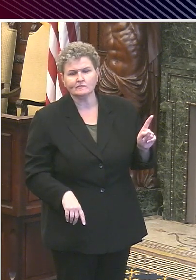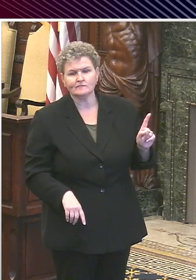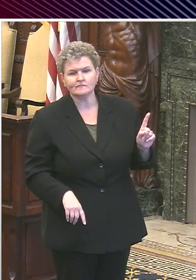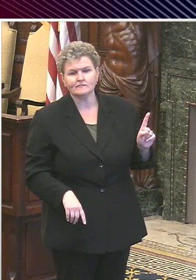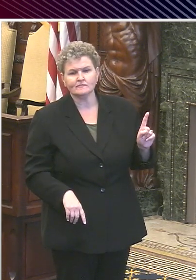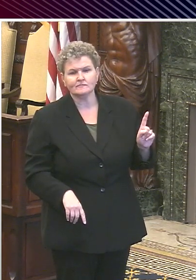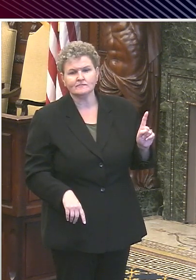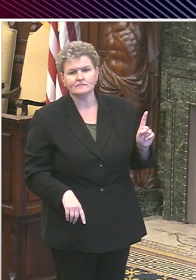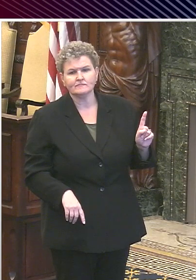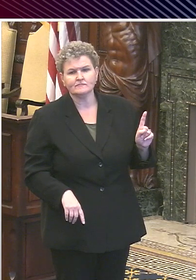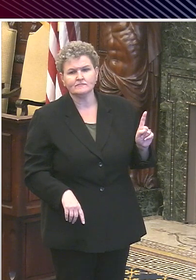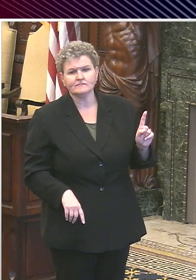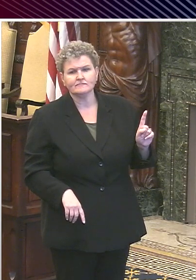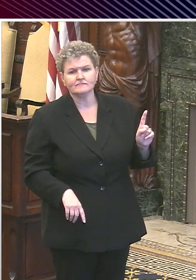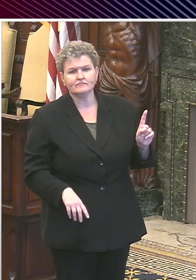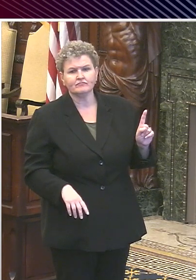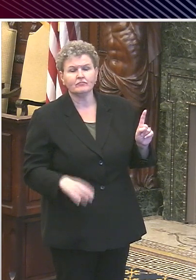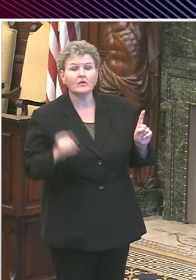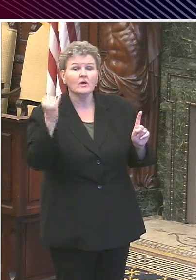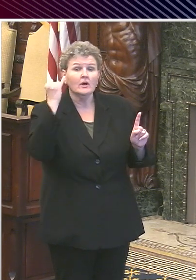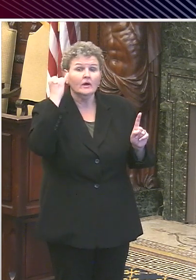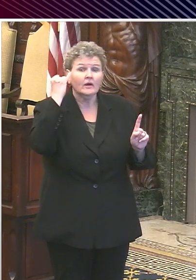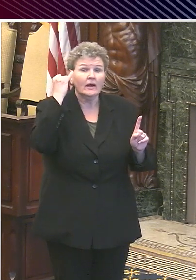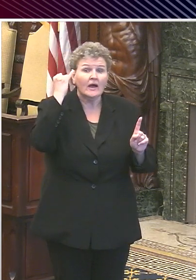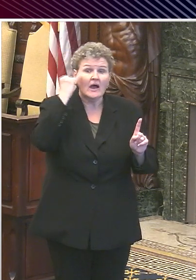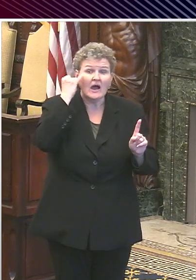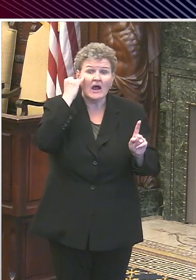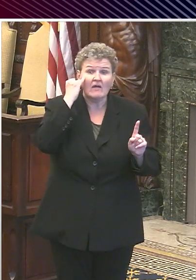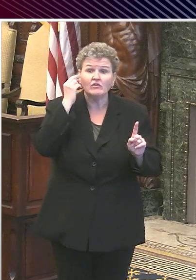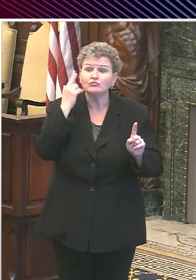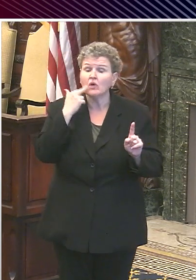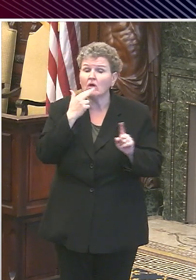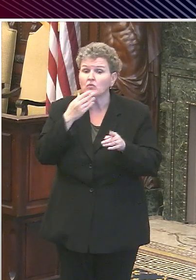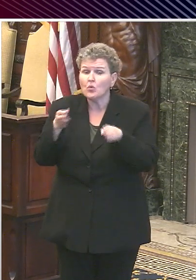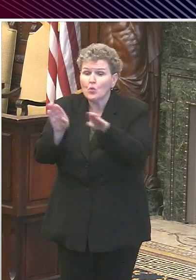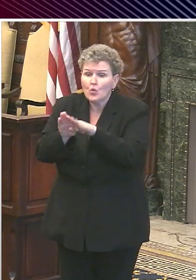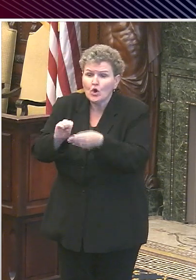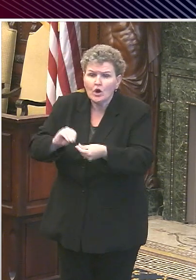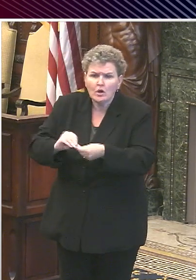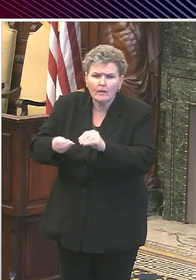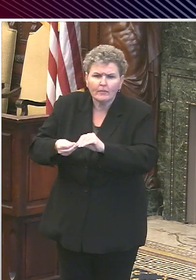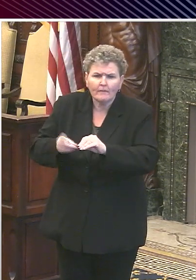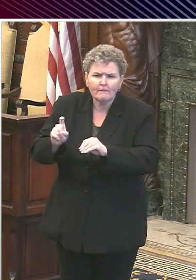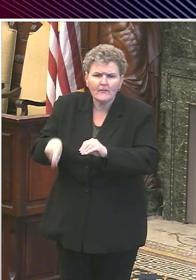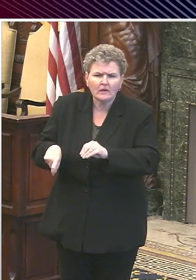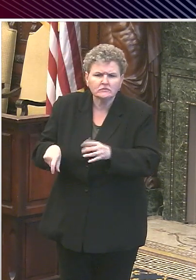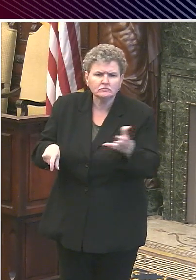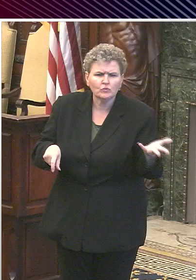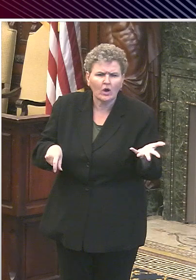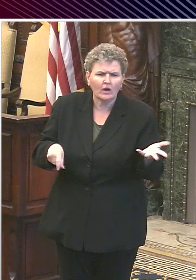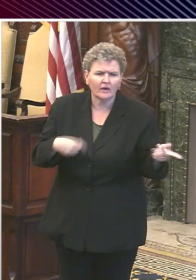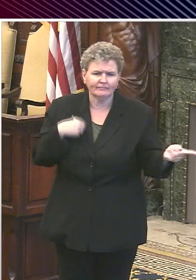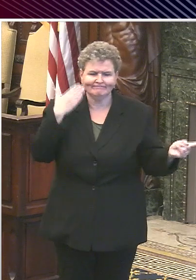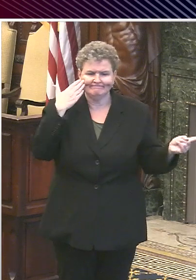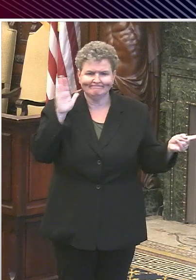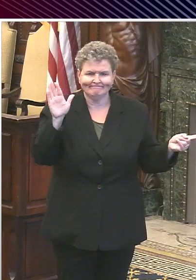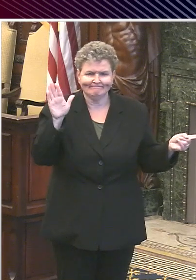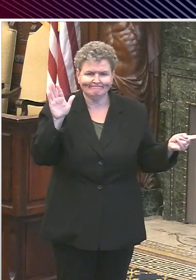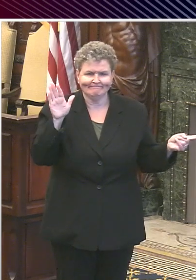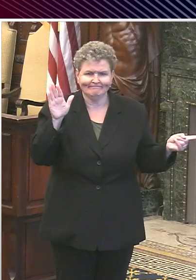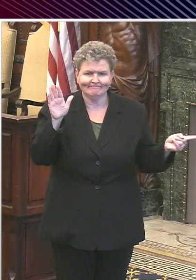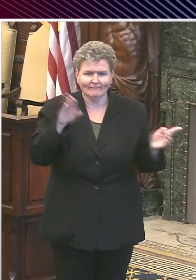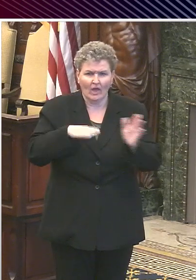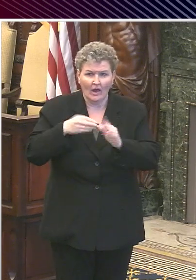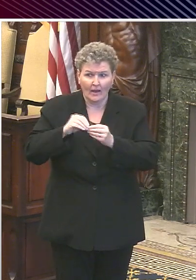justify closing up restaurants again? We haven't put a number on it. I would say if we see a sharp rise in the case counts